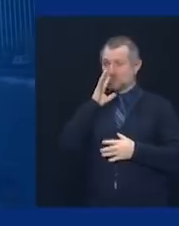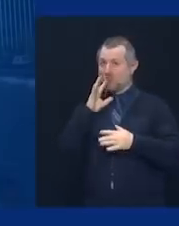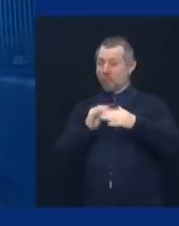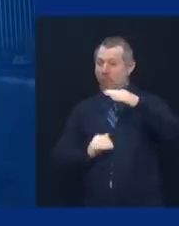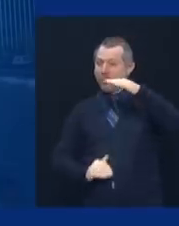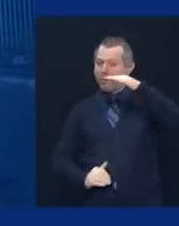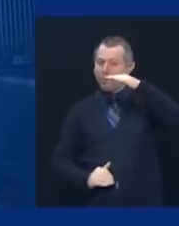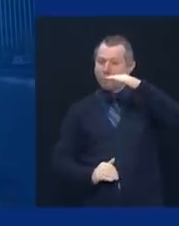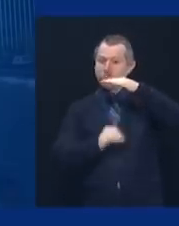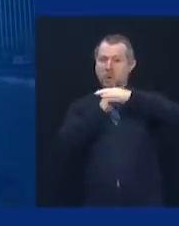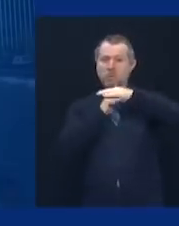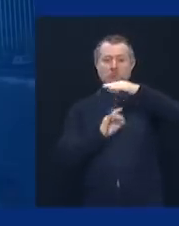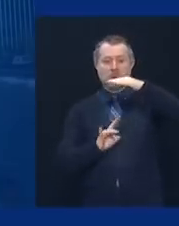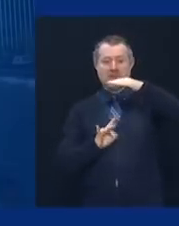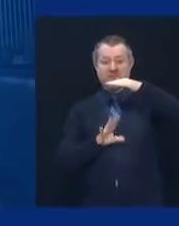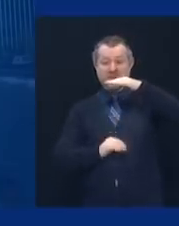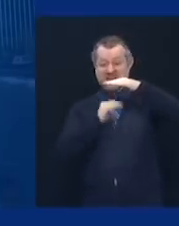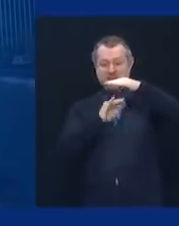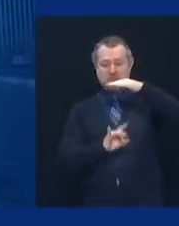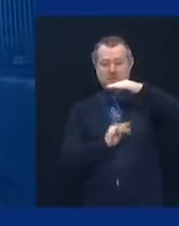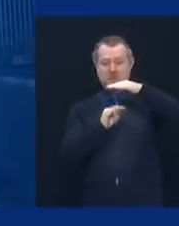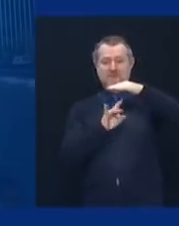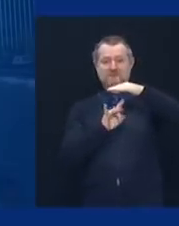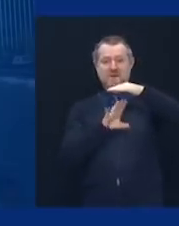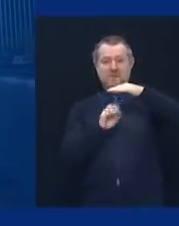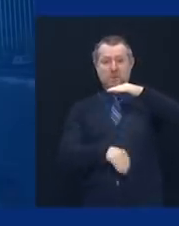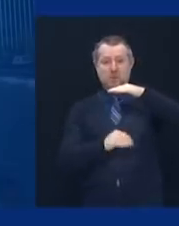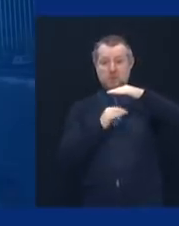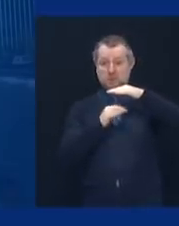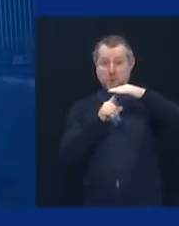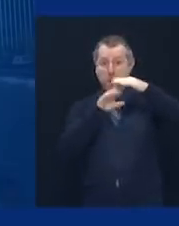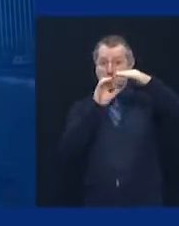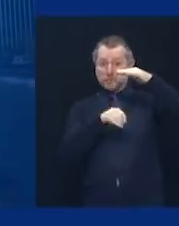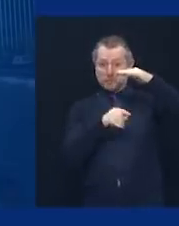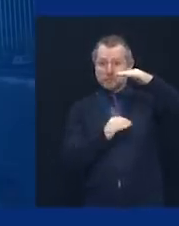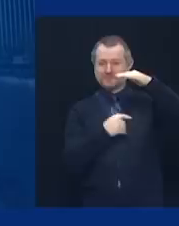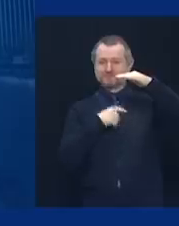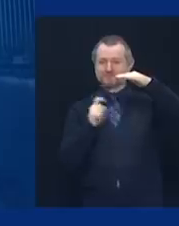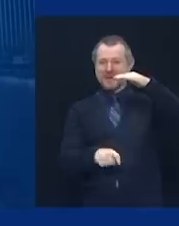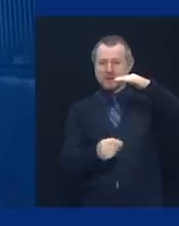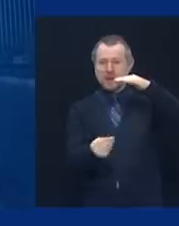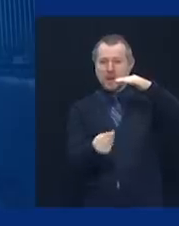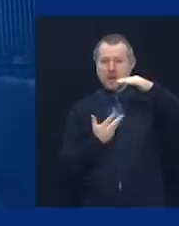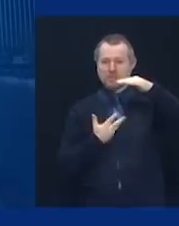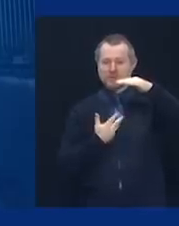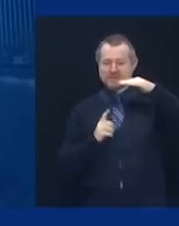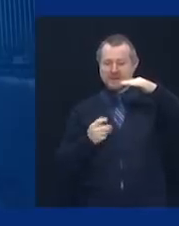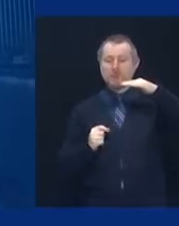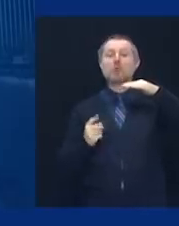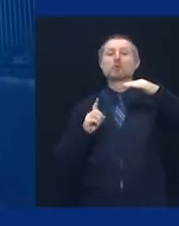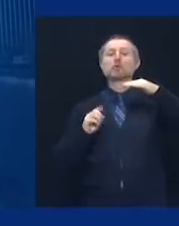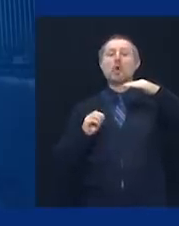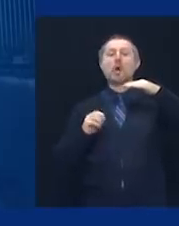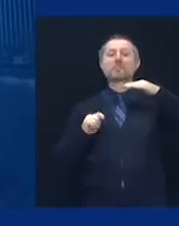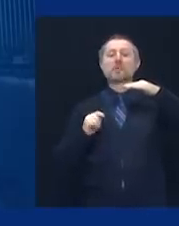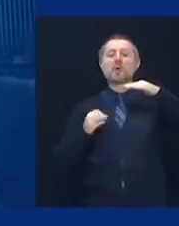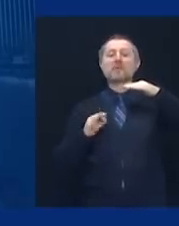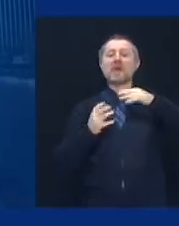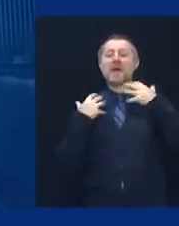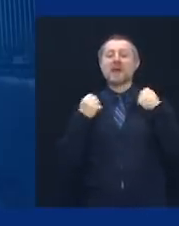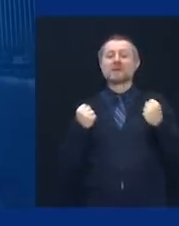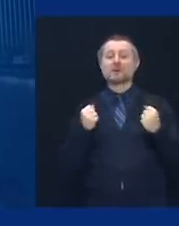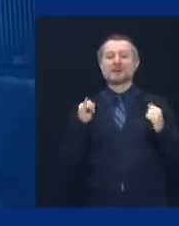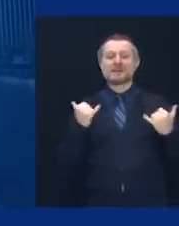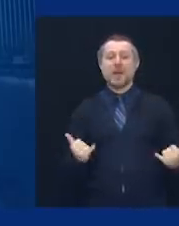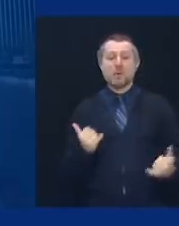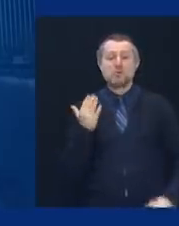85% of maximum capacity, you have to tell us today. Why? 3 weeks,